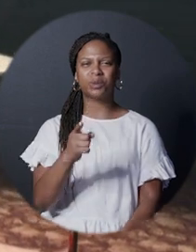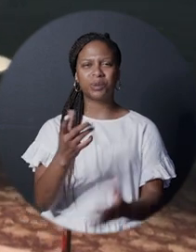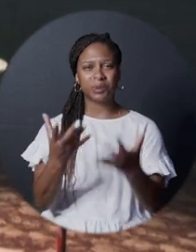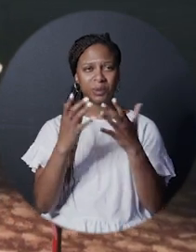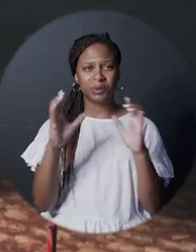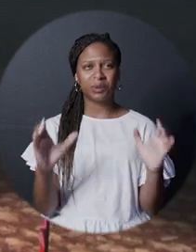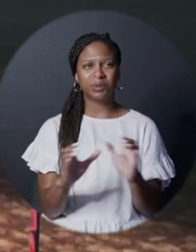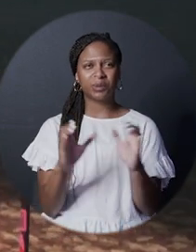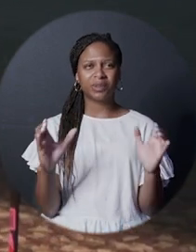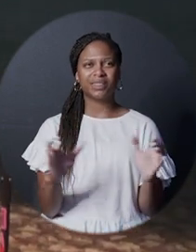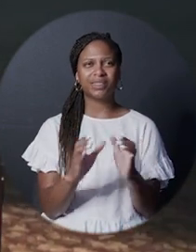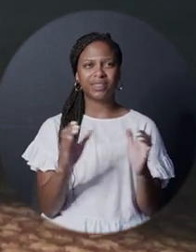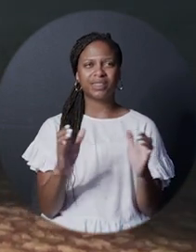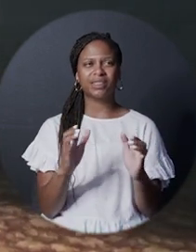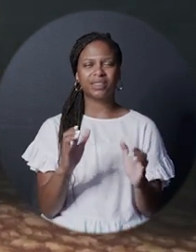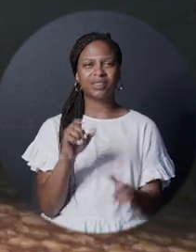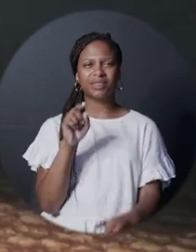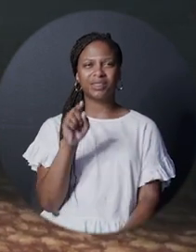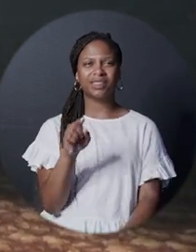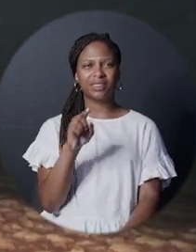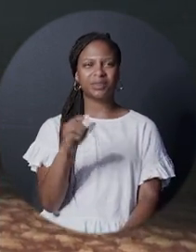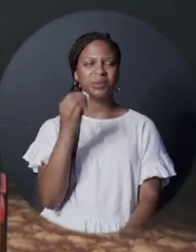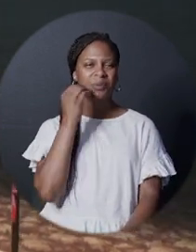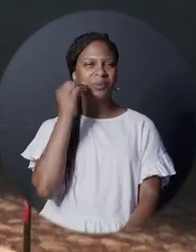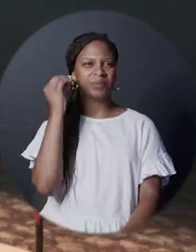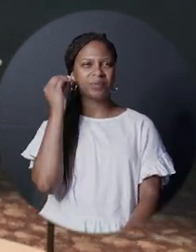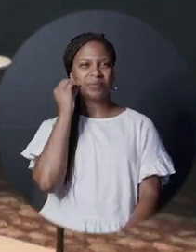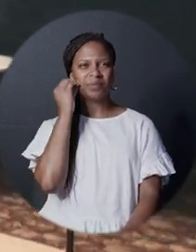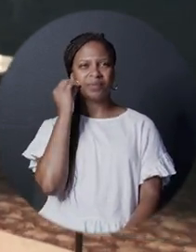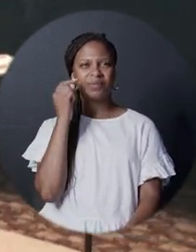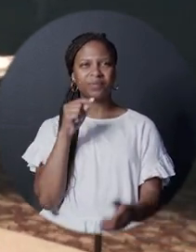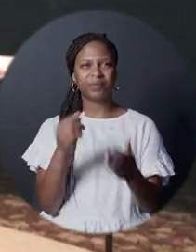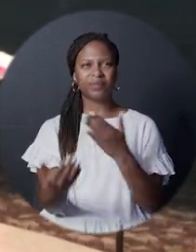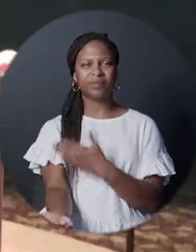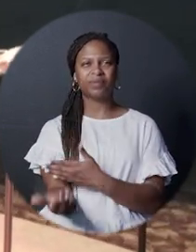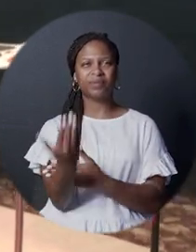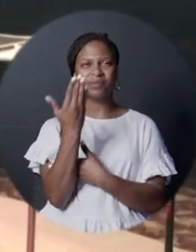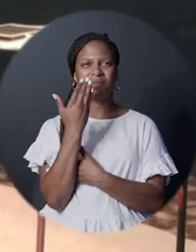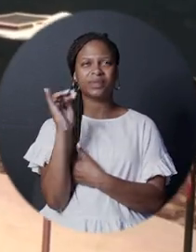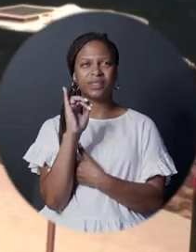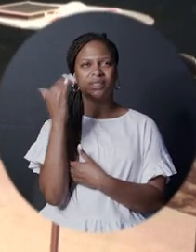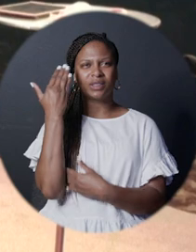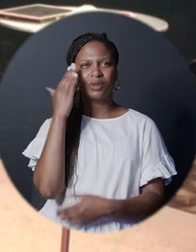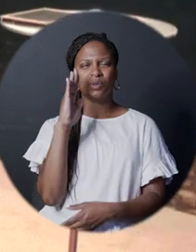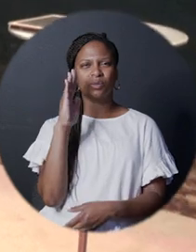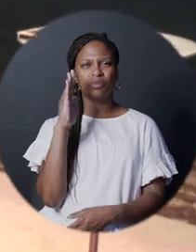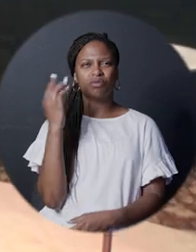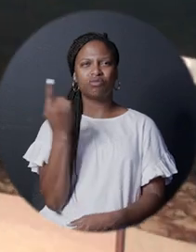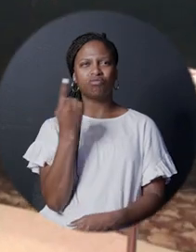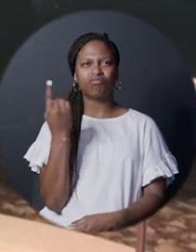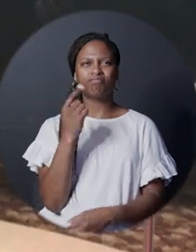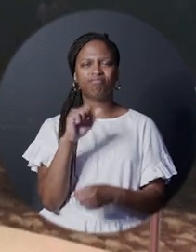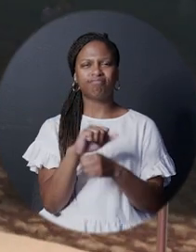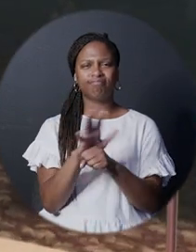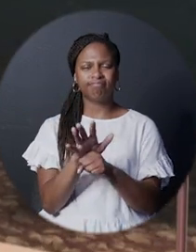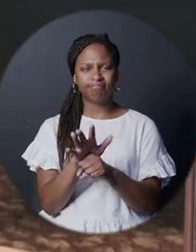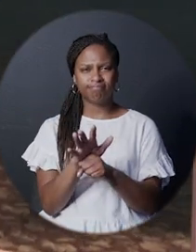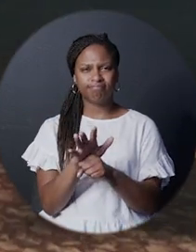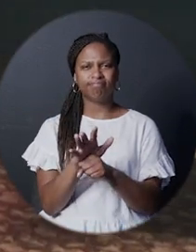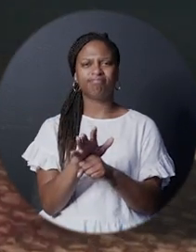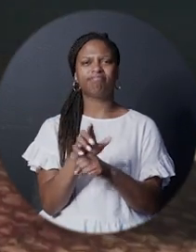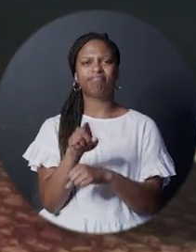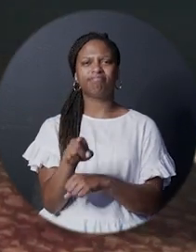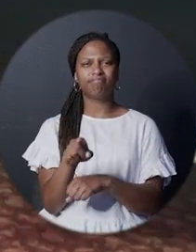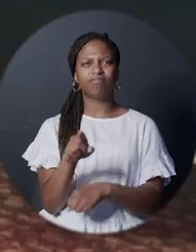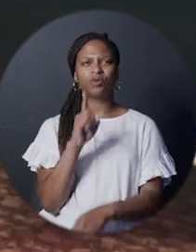But what I really want to do, and those of you all who are at home this morning, like, I don't know if this has happened since we've